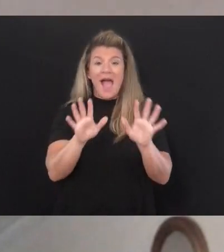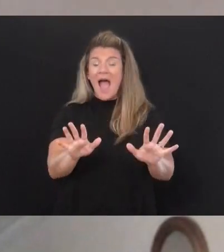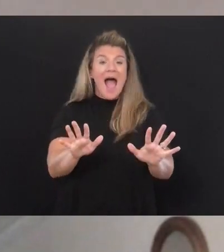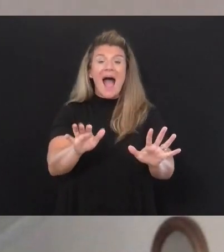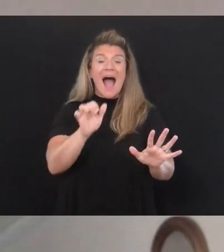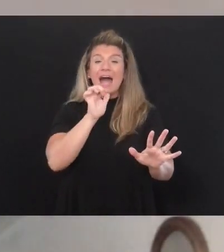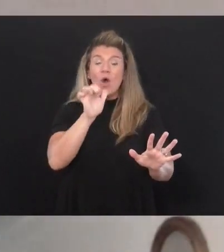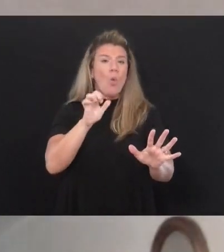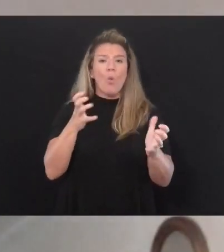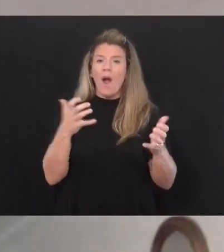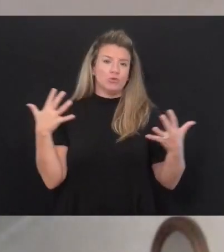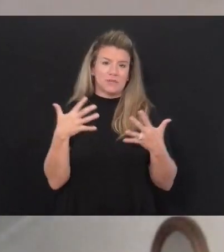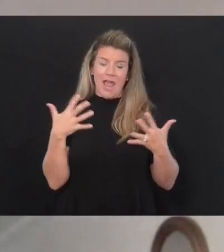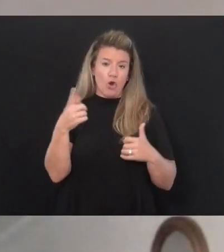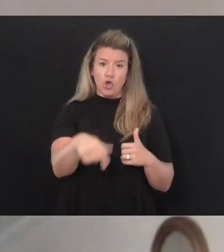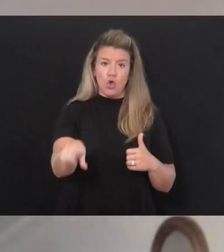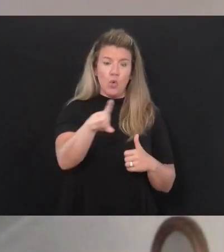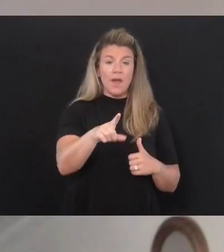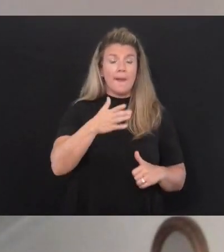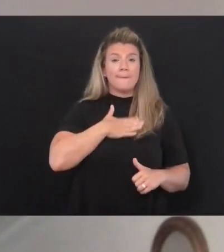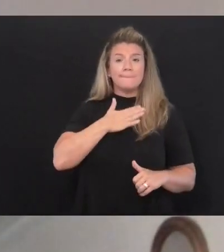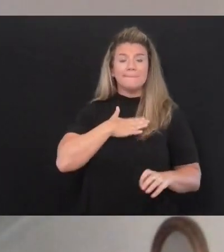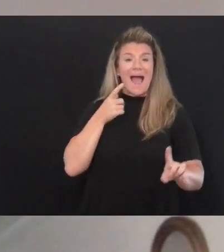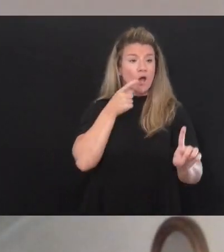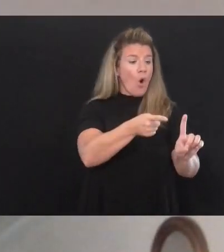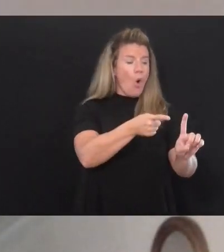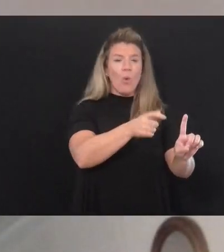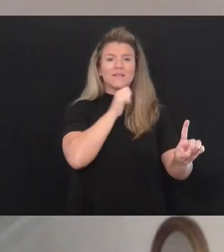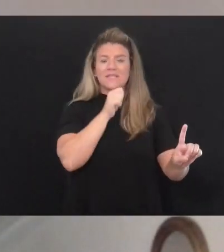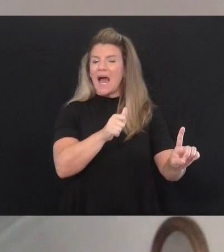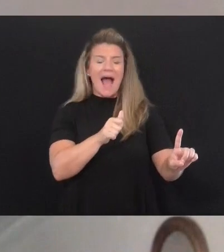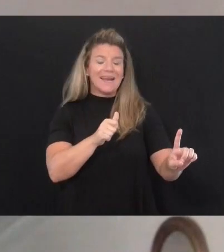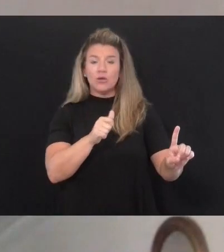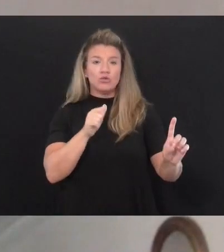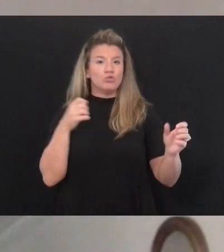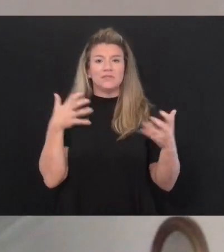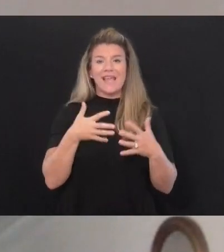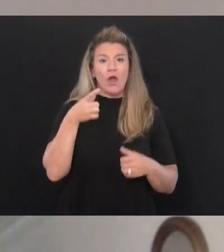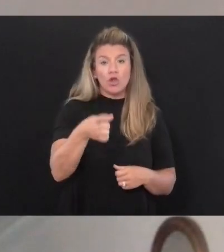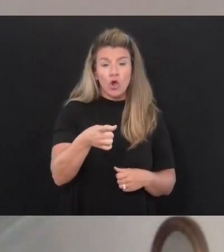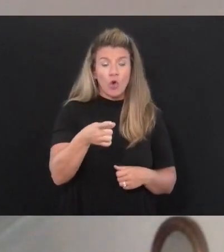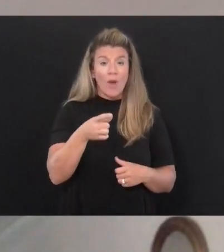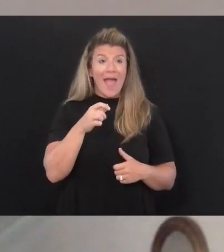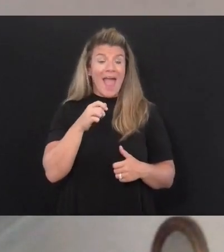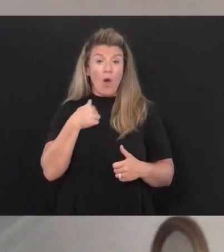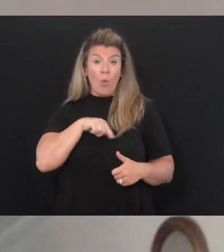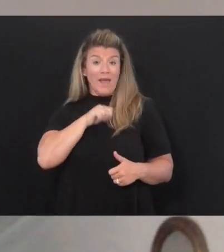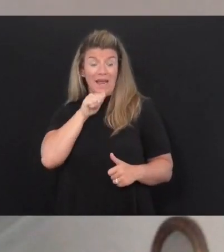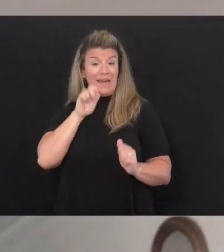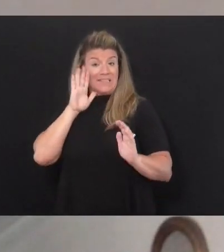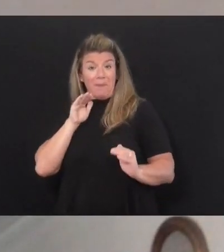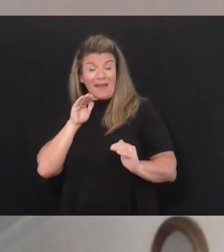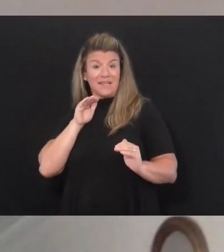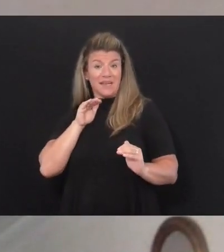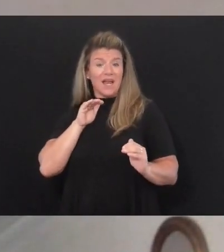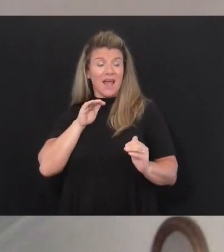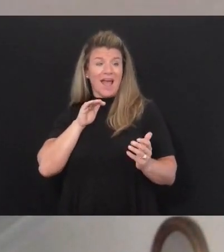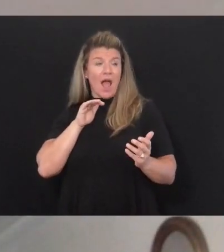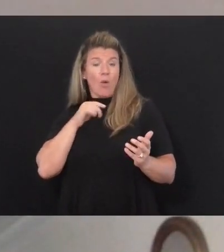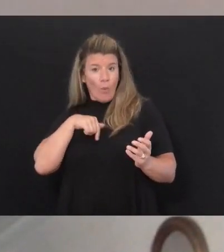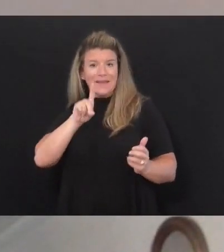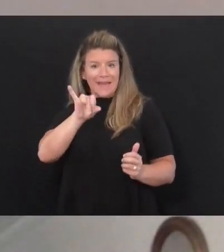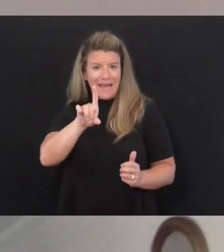The filing date on our income tax returns, we moved to July 15th. So we absolutely urge you